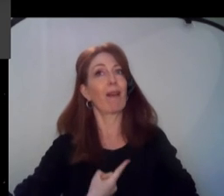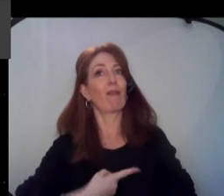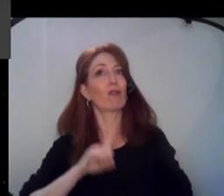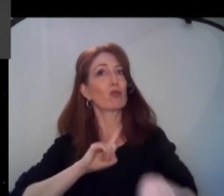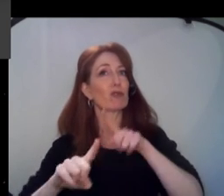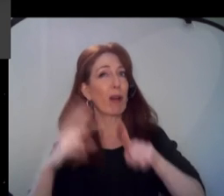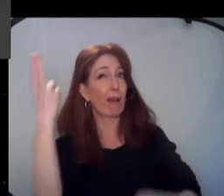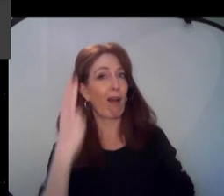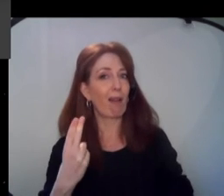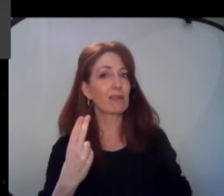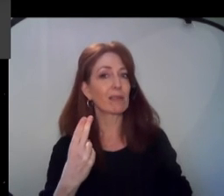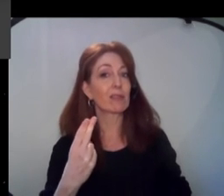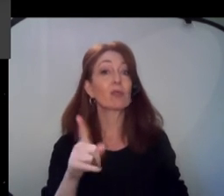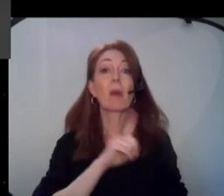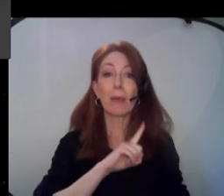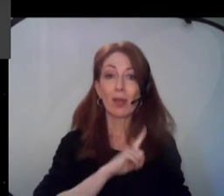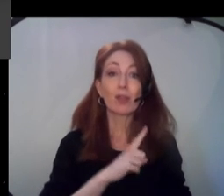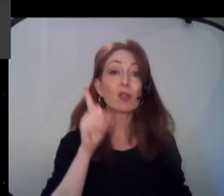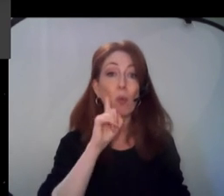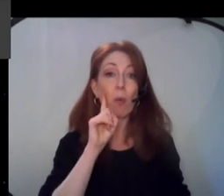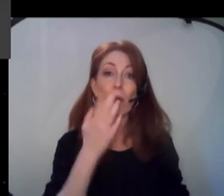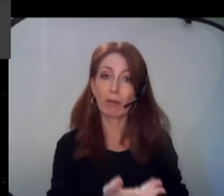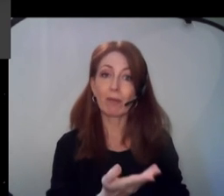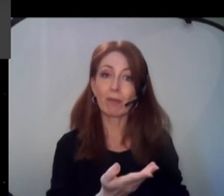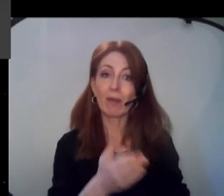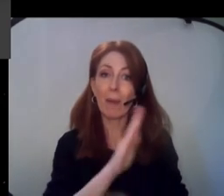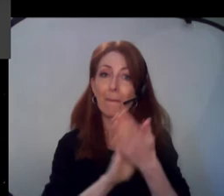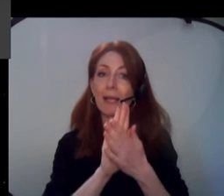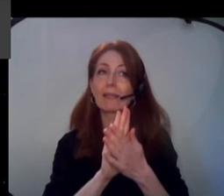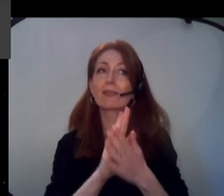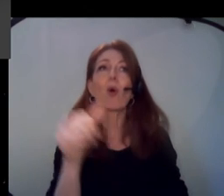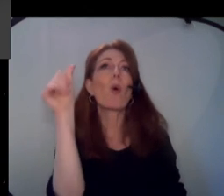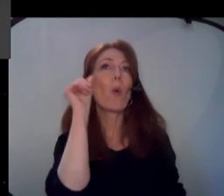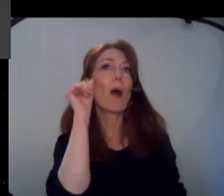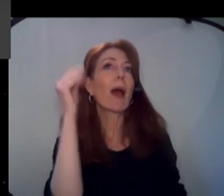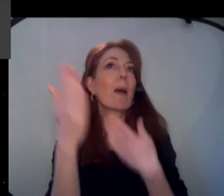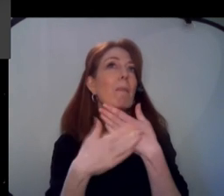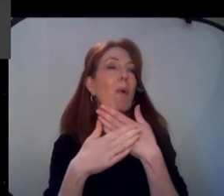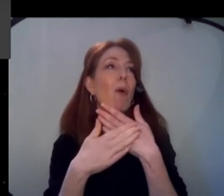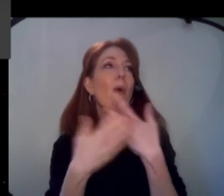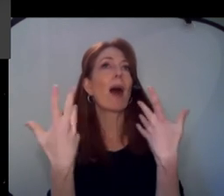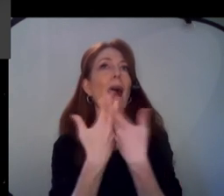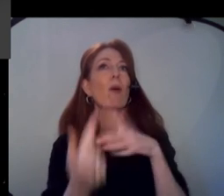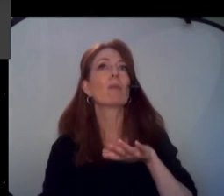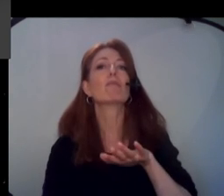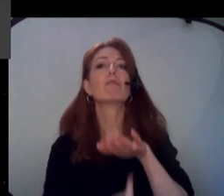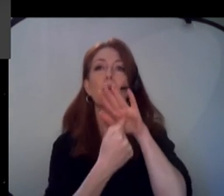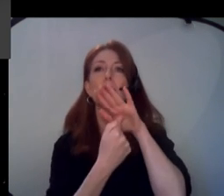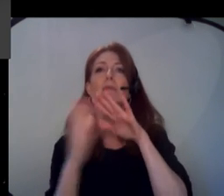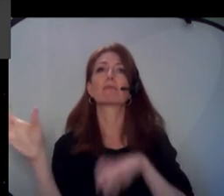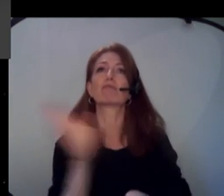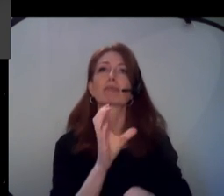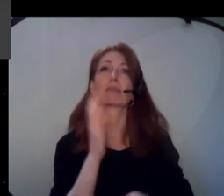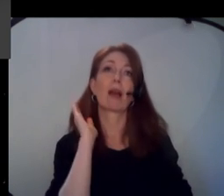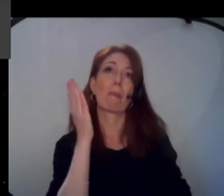by virtue of her gender, Artemisia is perhaps that little bit more aware of how necessary it is to